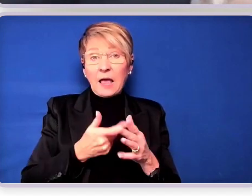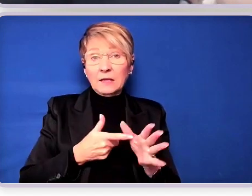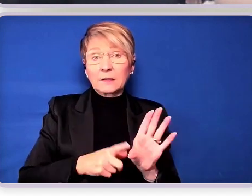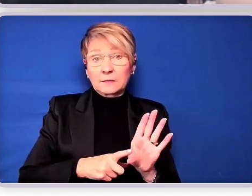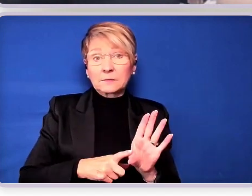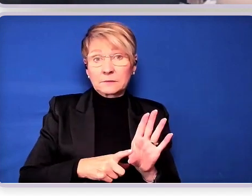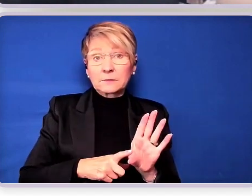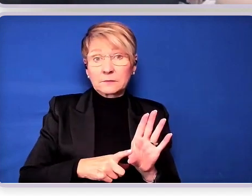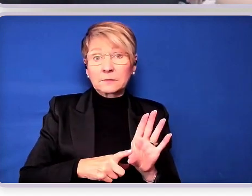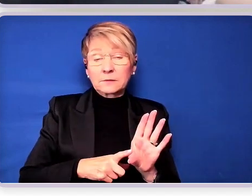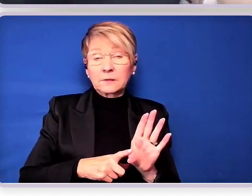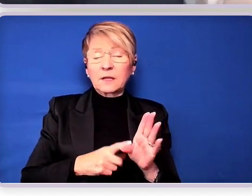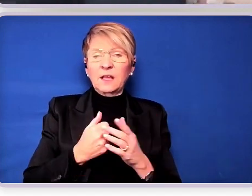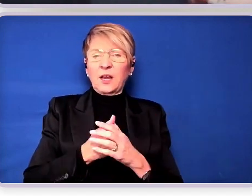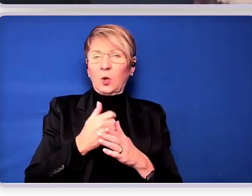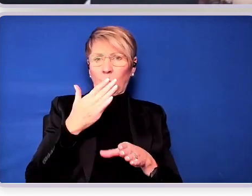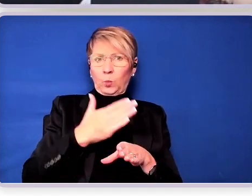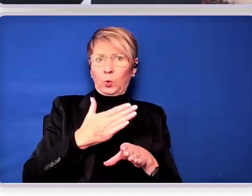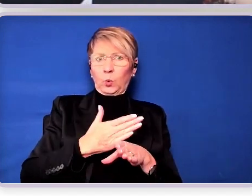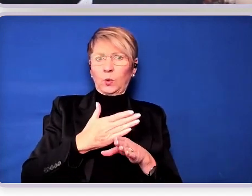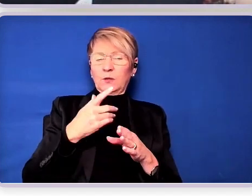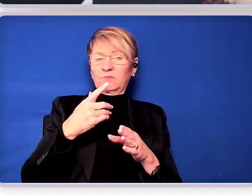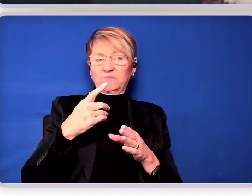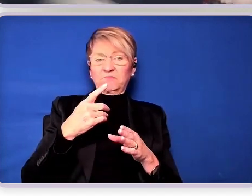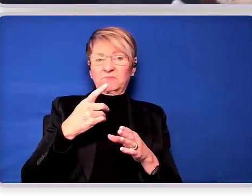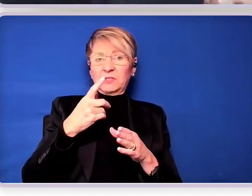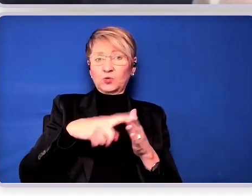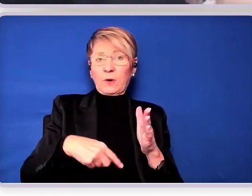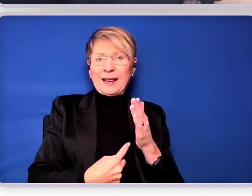work. Sometimes it's really hard to pick